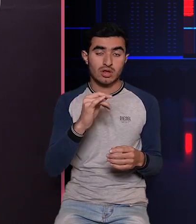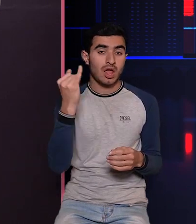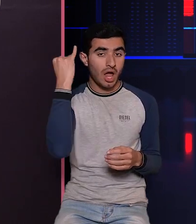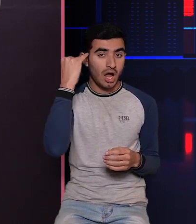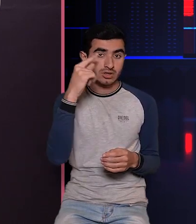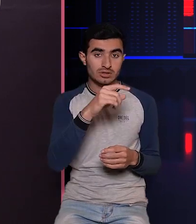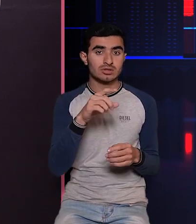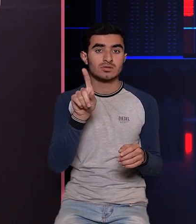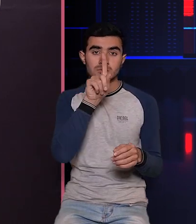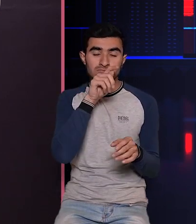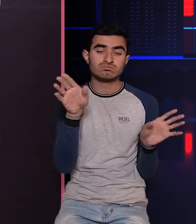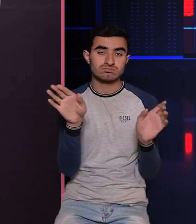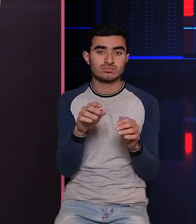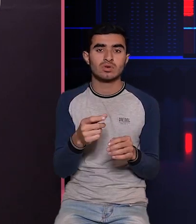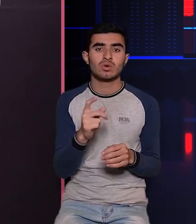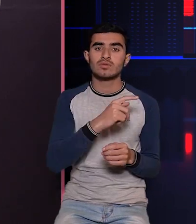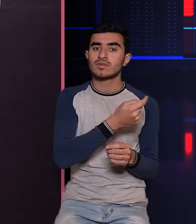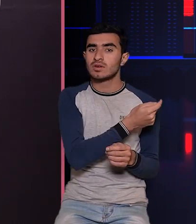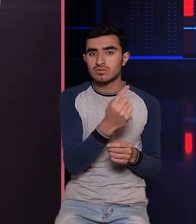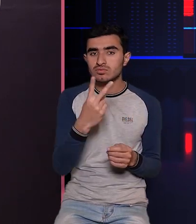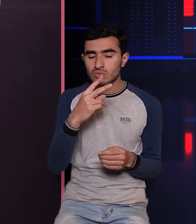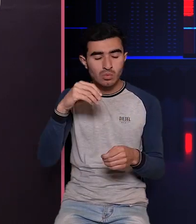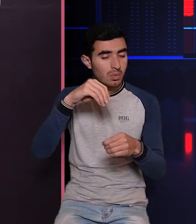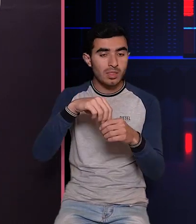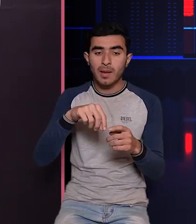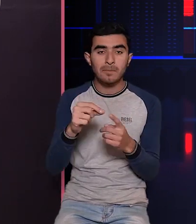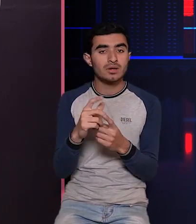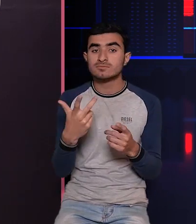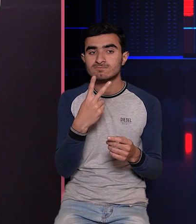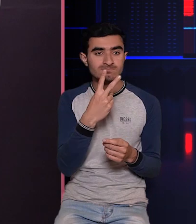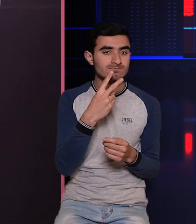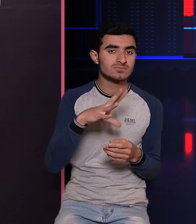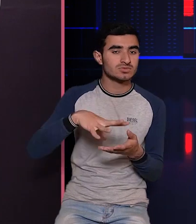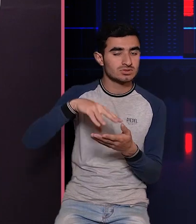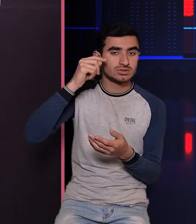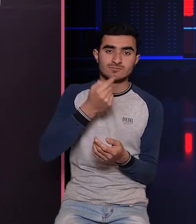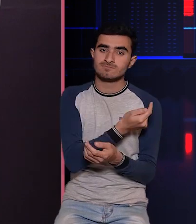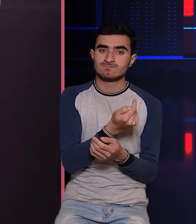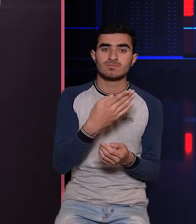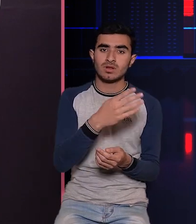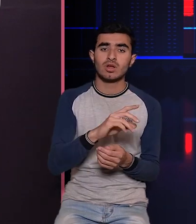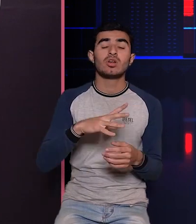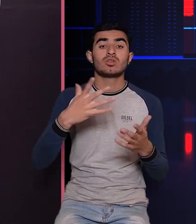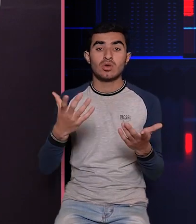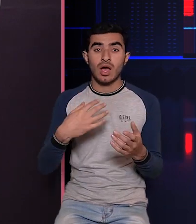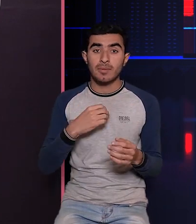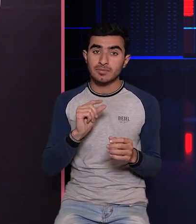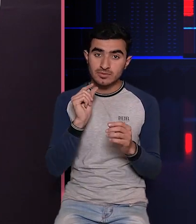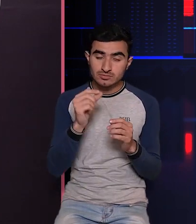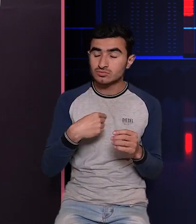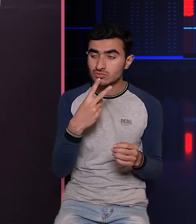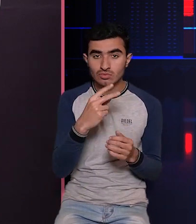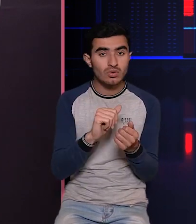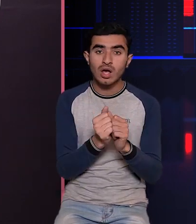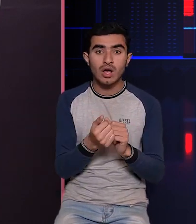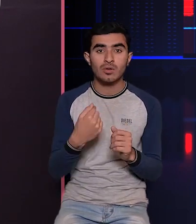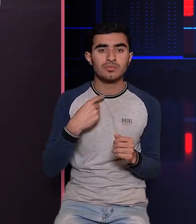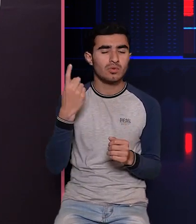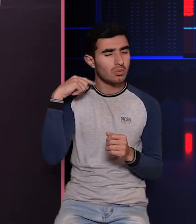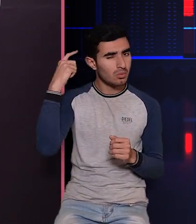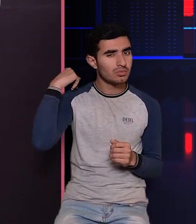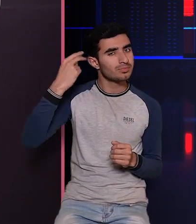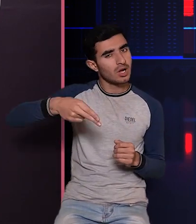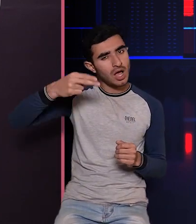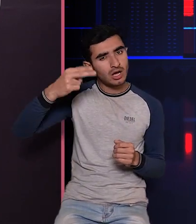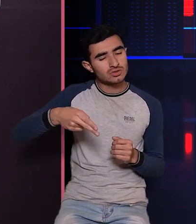And so we discovered that it was actually the pigeon races, pigeon rearing, those kind of things had actually gone from the